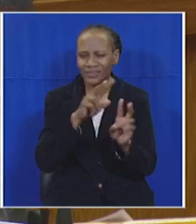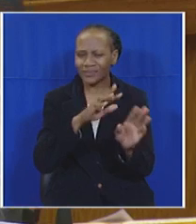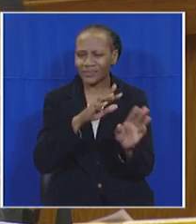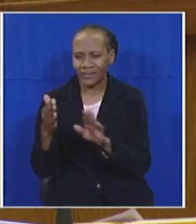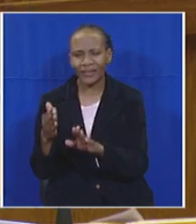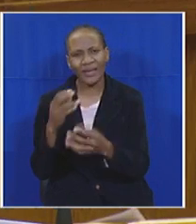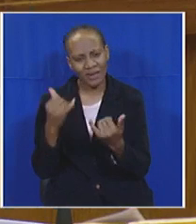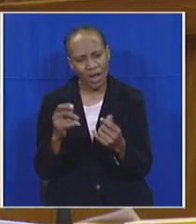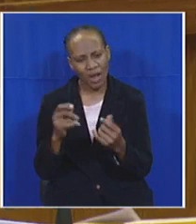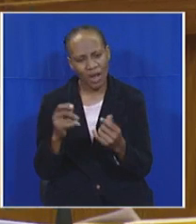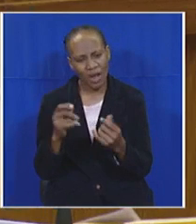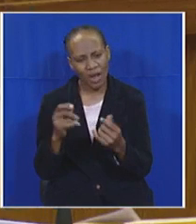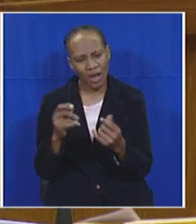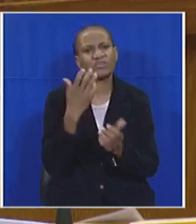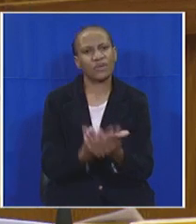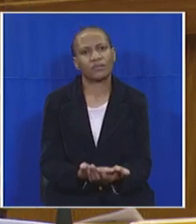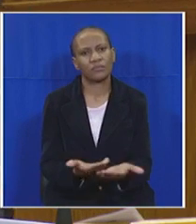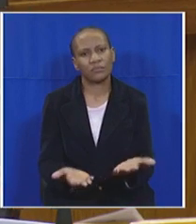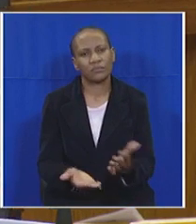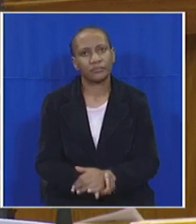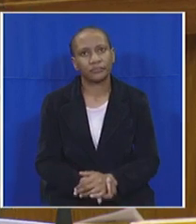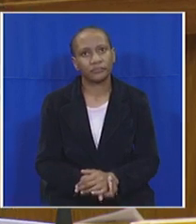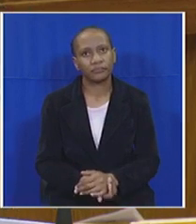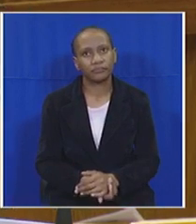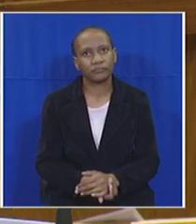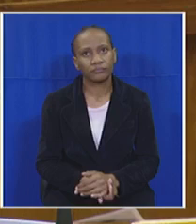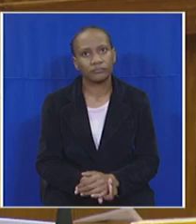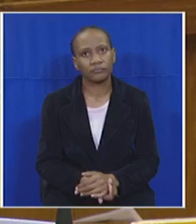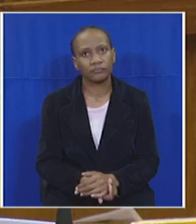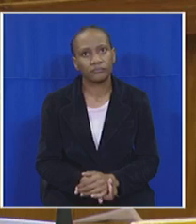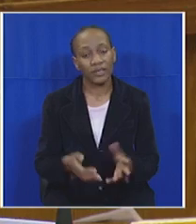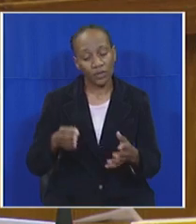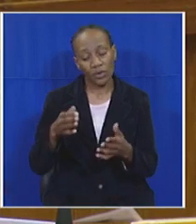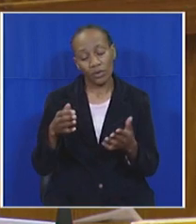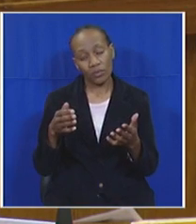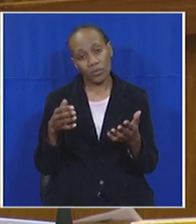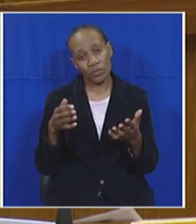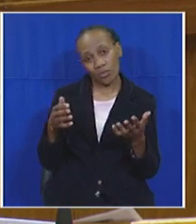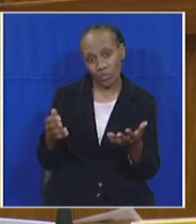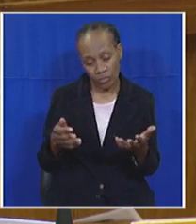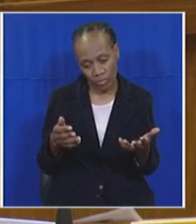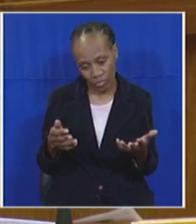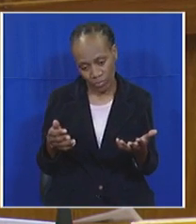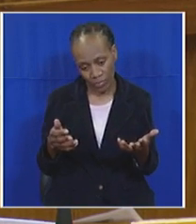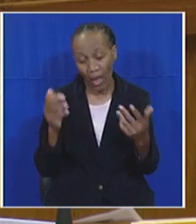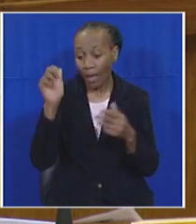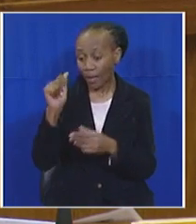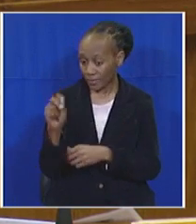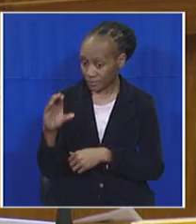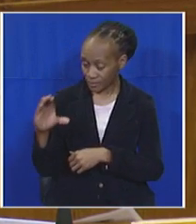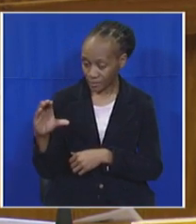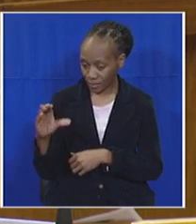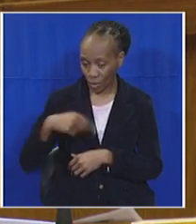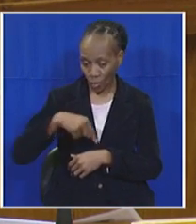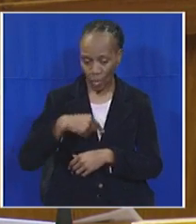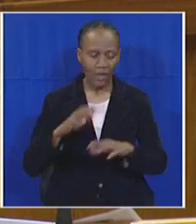minister has already talked to it. I know Minister Papela will get into detail. As the ANC, we